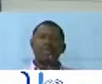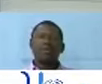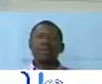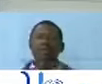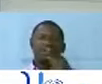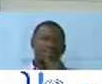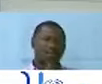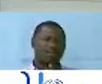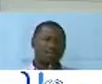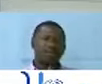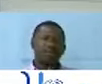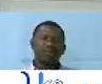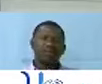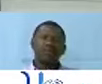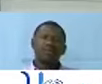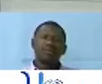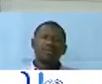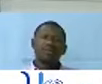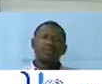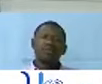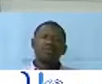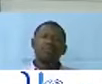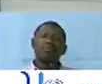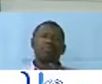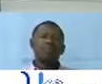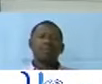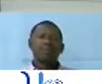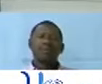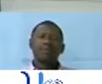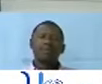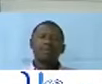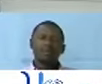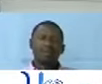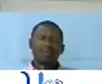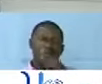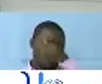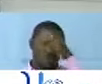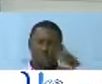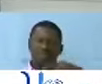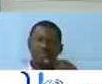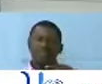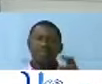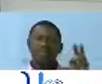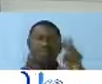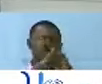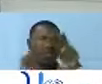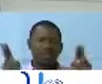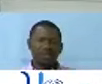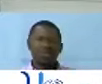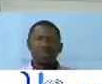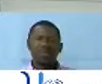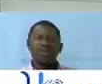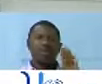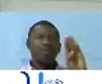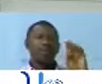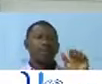precipitated the emission from the International Bar Association. Lool nak daldi